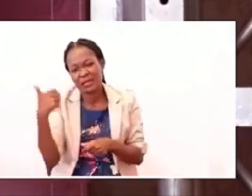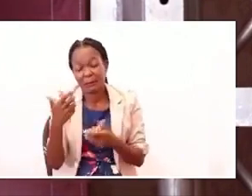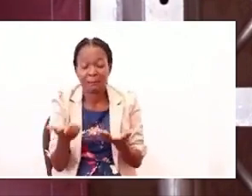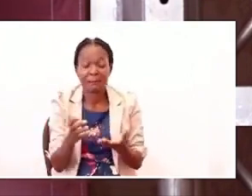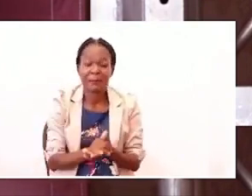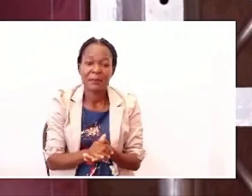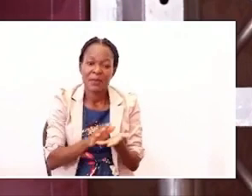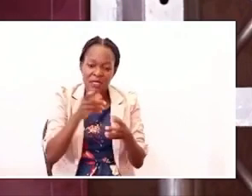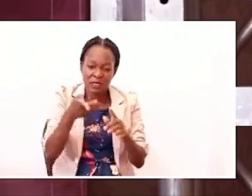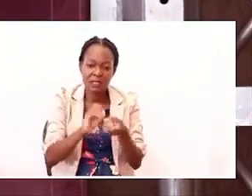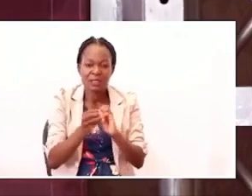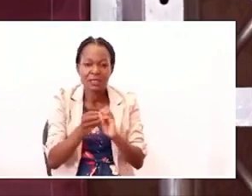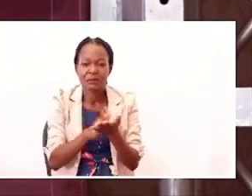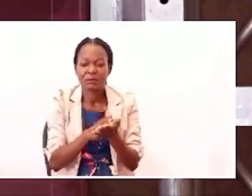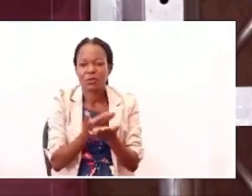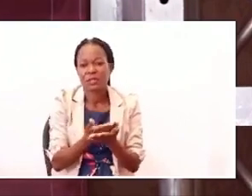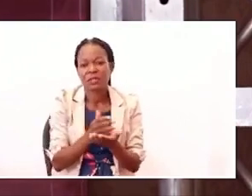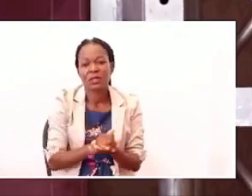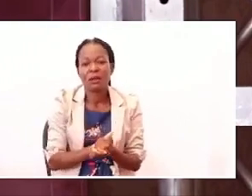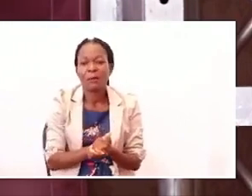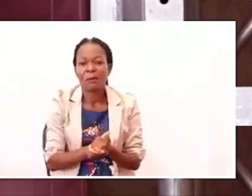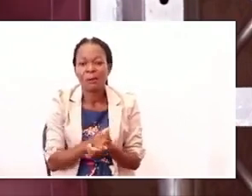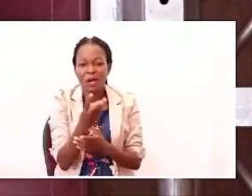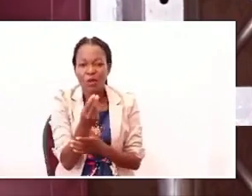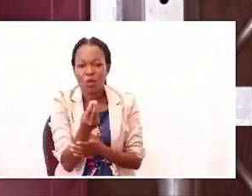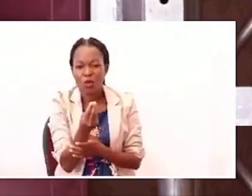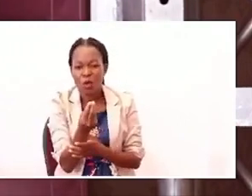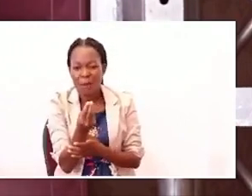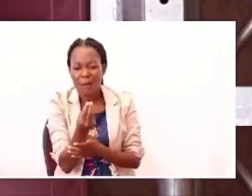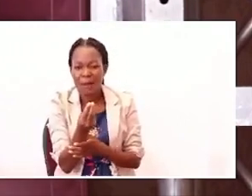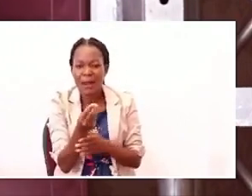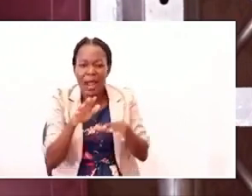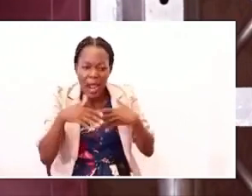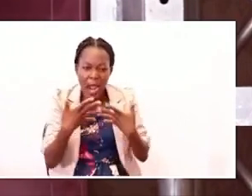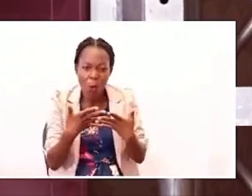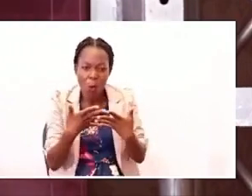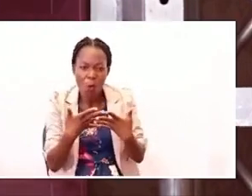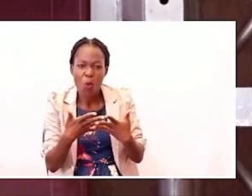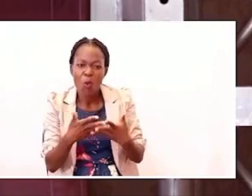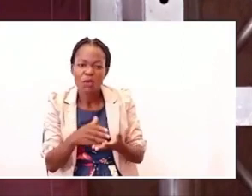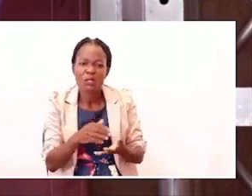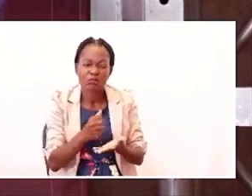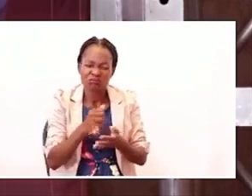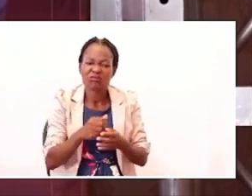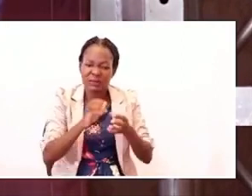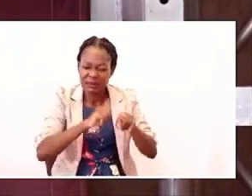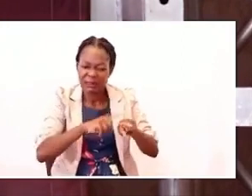This has been illustrated in the way in which the economies have been impacted on and responded to the COVID